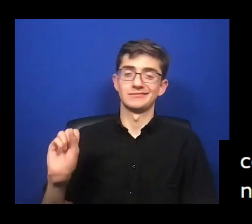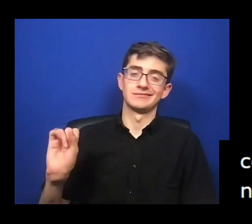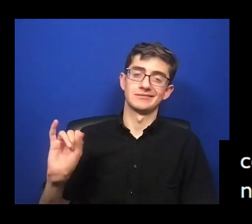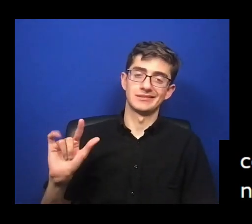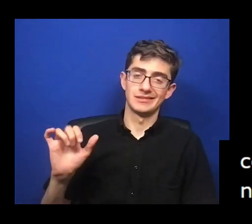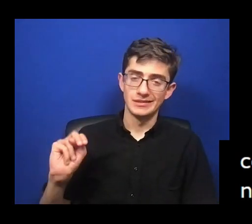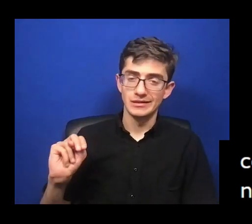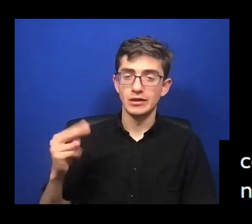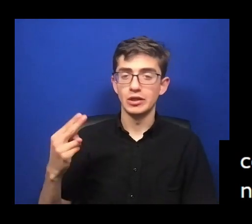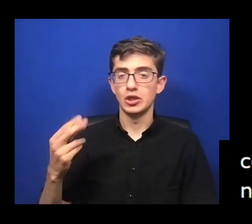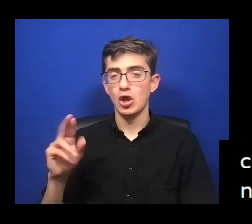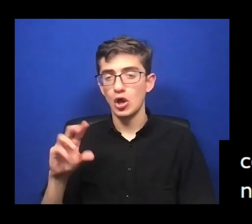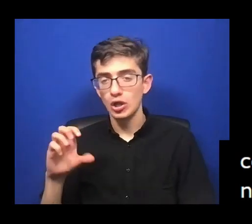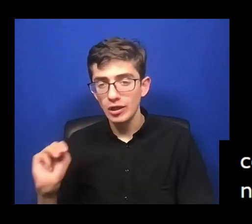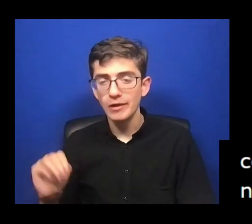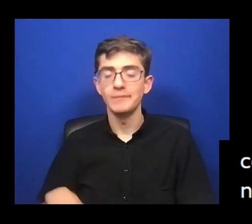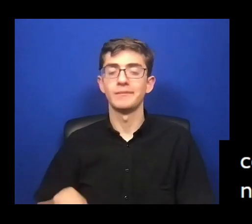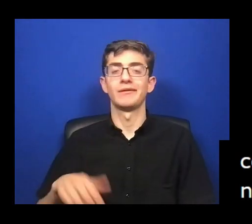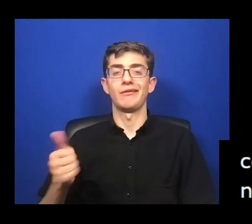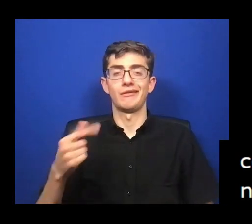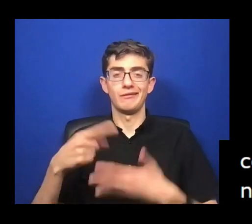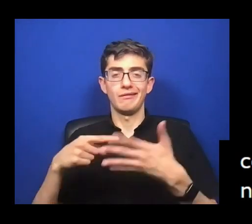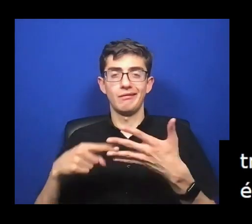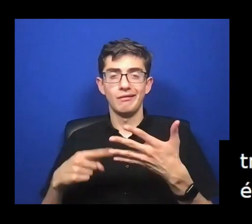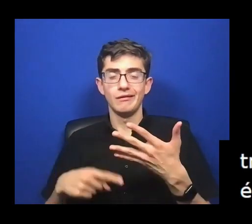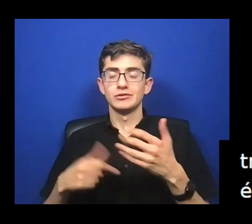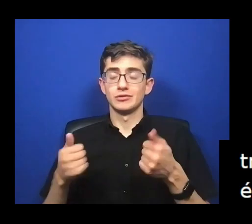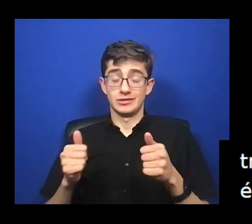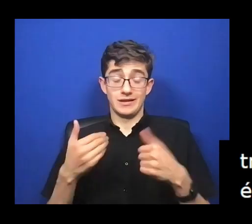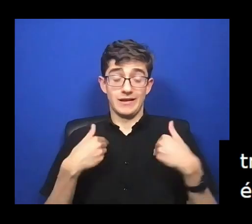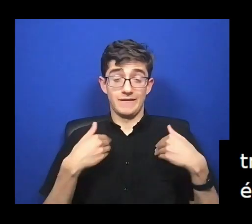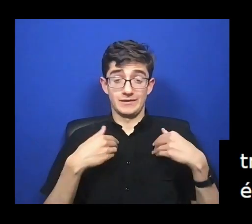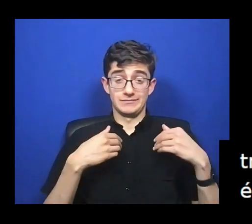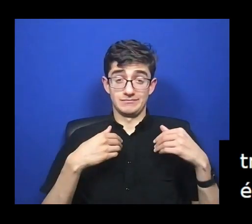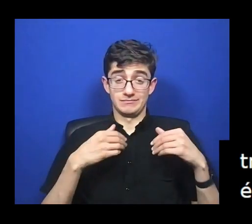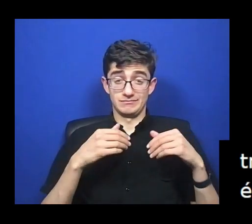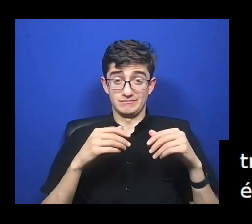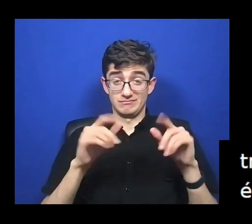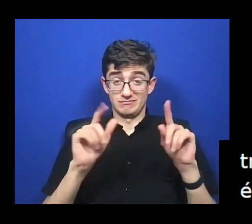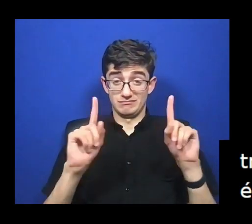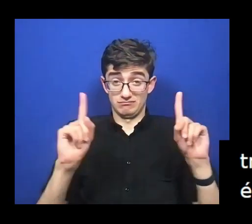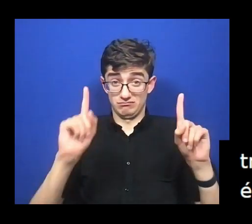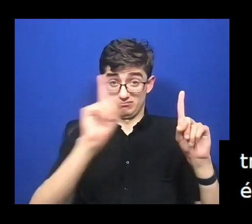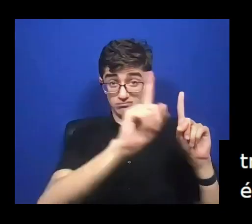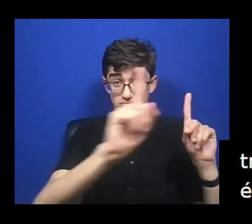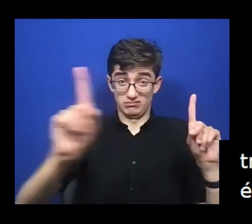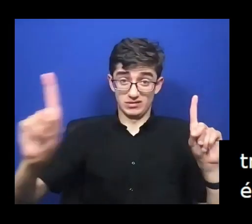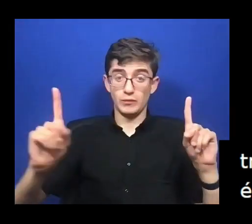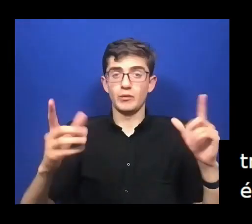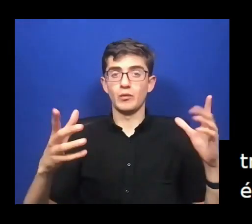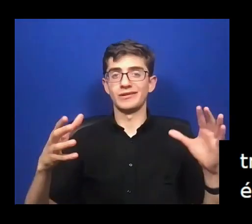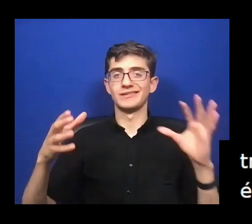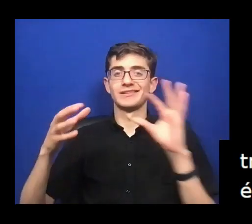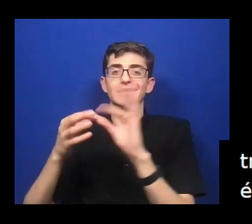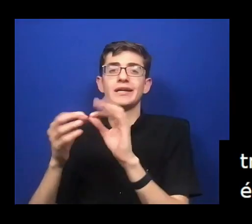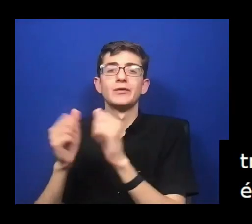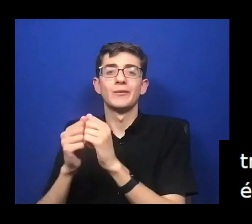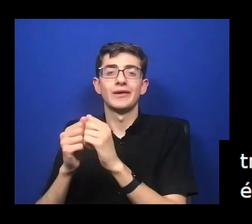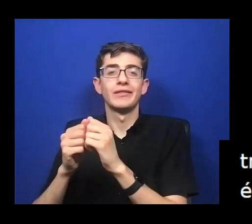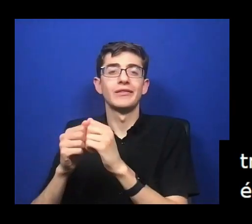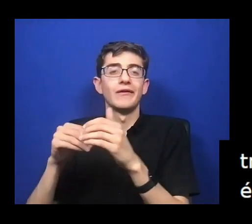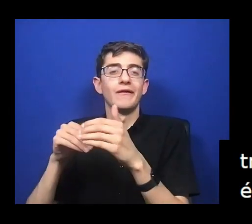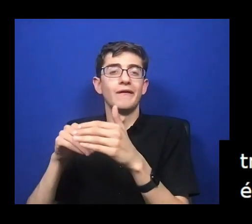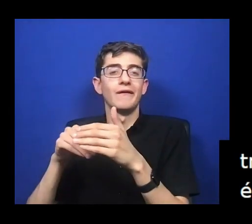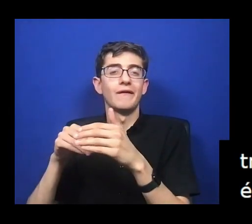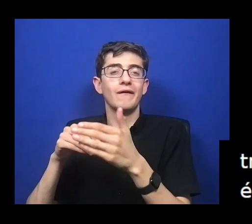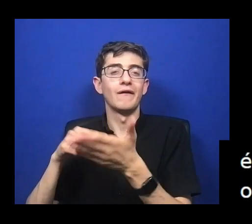actually put connect our antennas to affordable housing buildings and actually